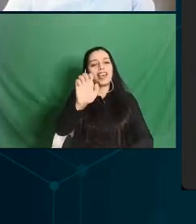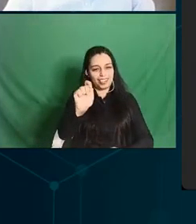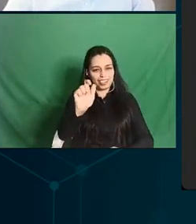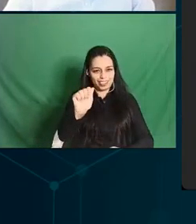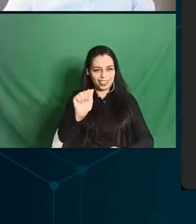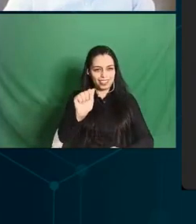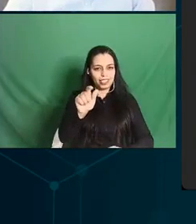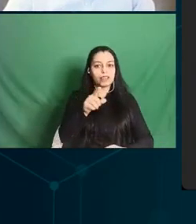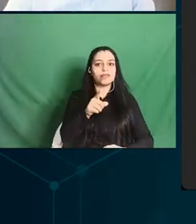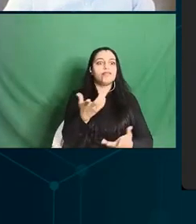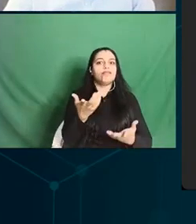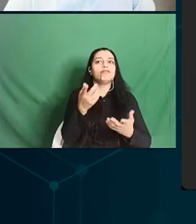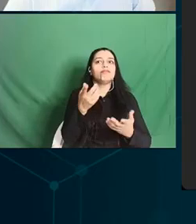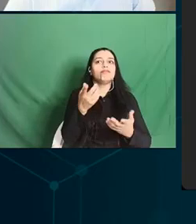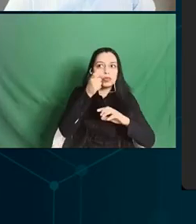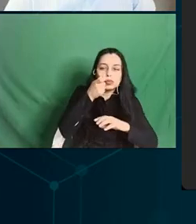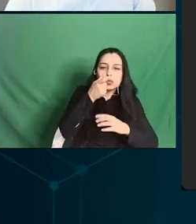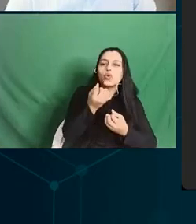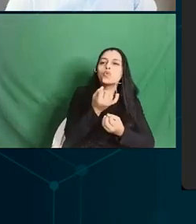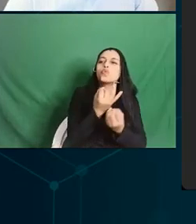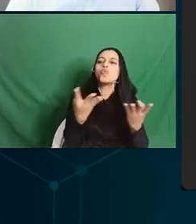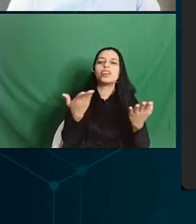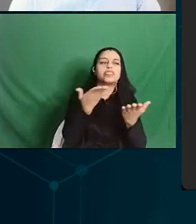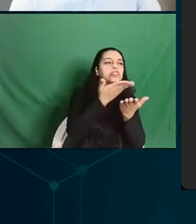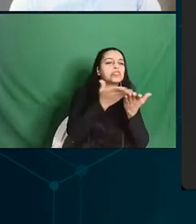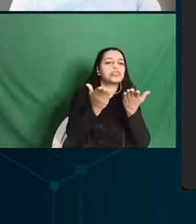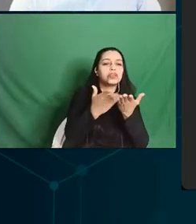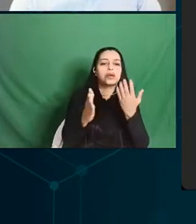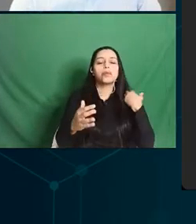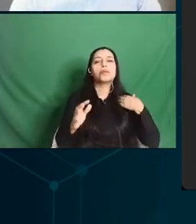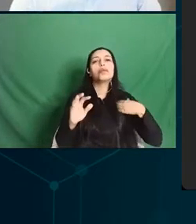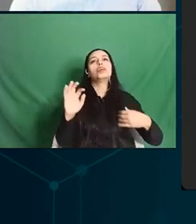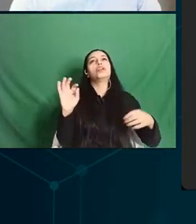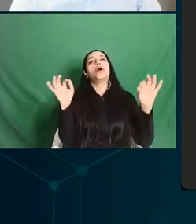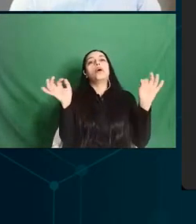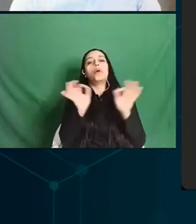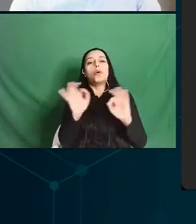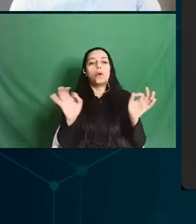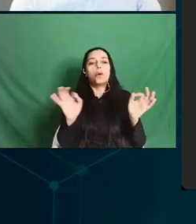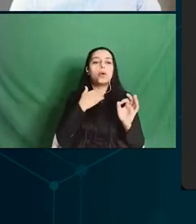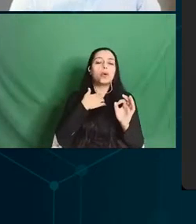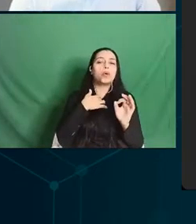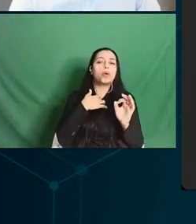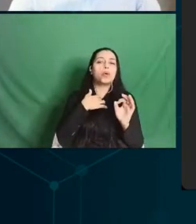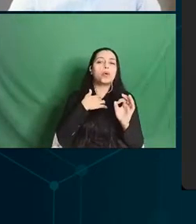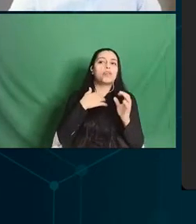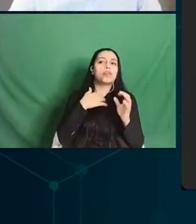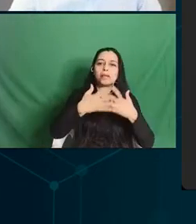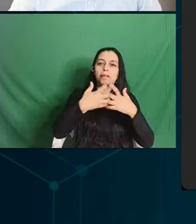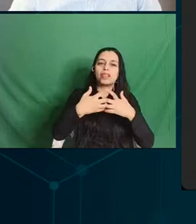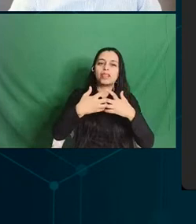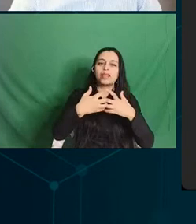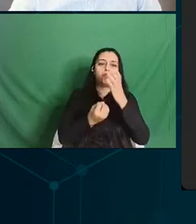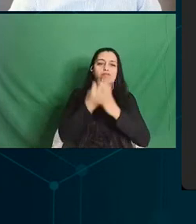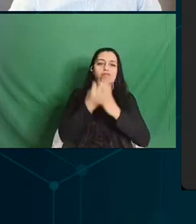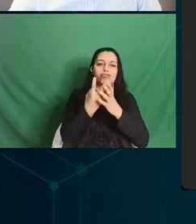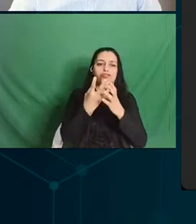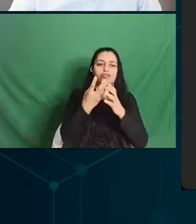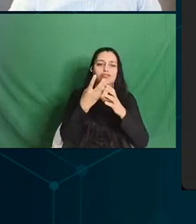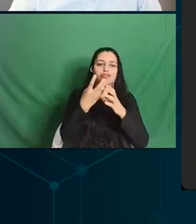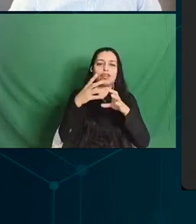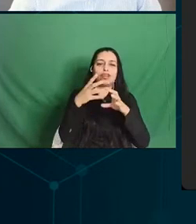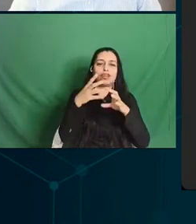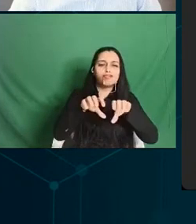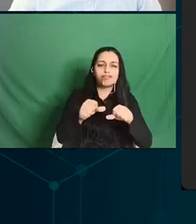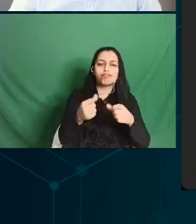to the manufacturer. Actually, I had a notice today, Abel, that my Roku is out of date and that Amazon